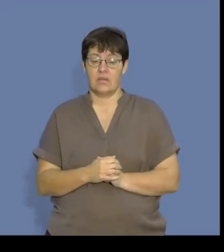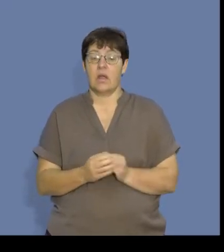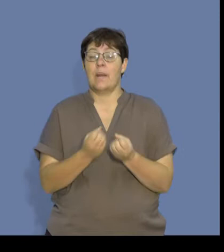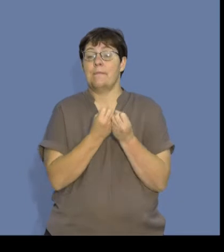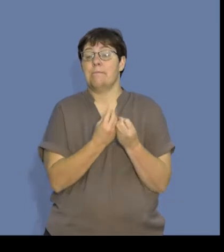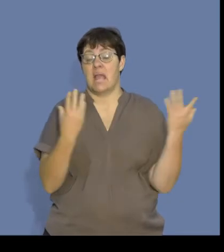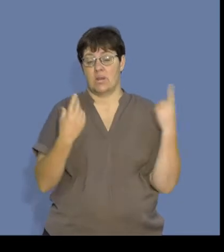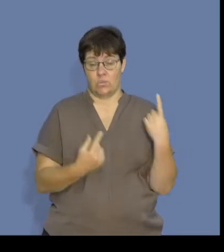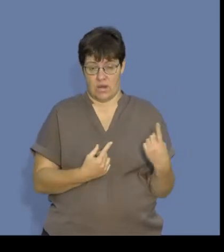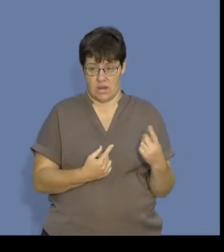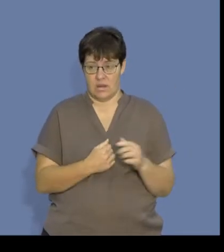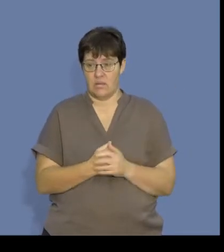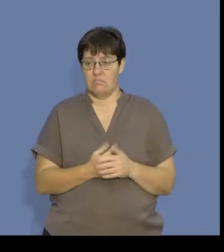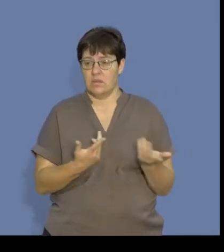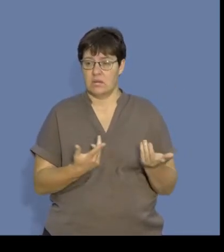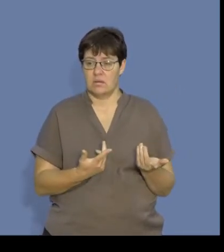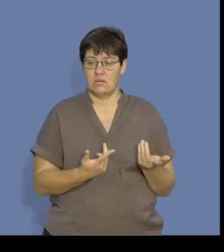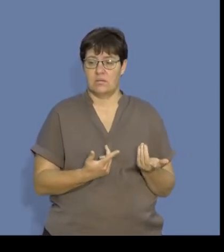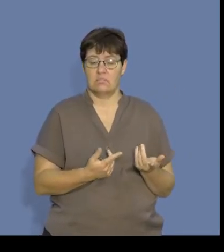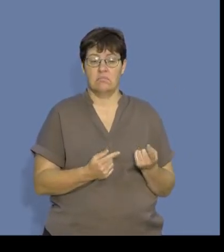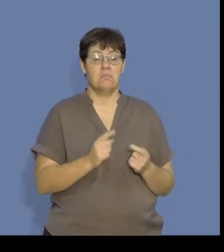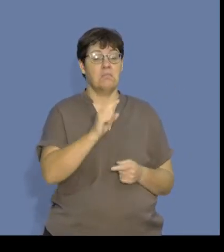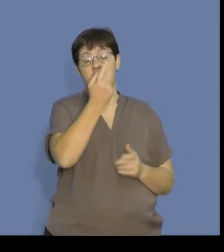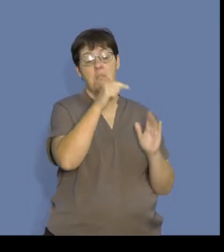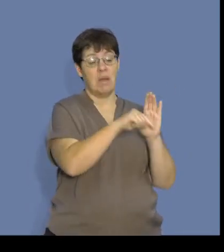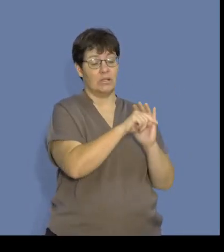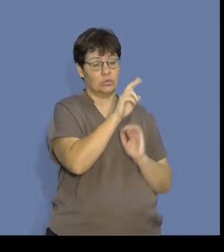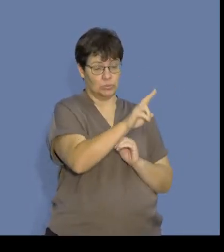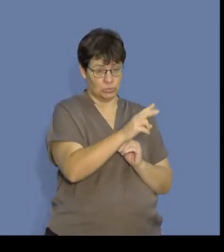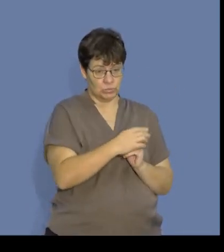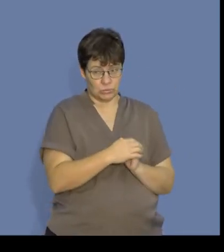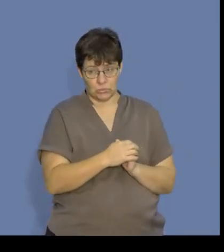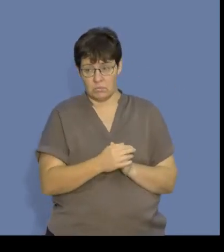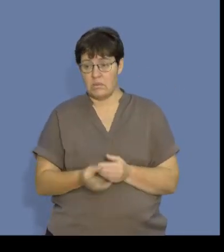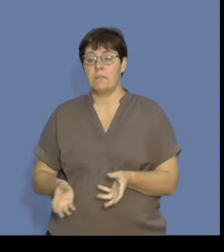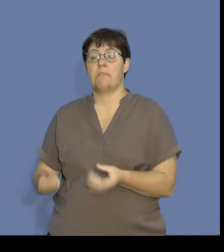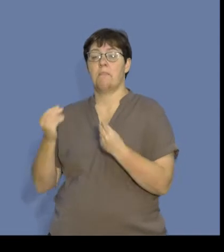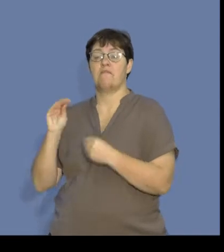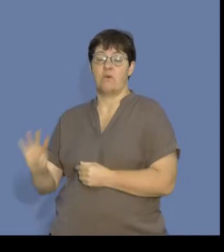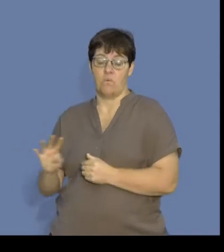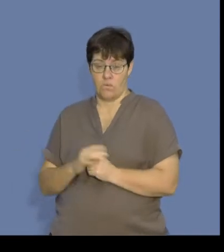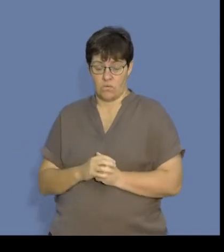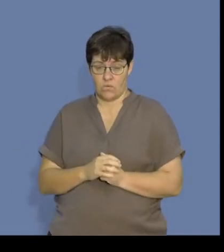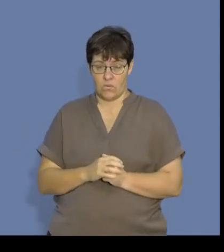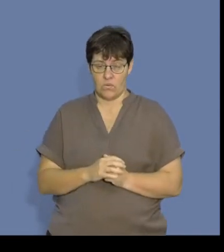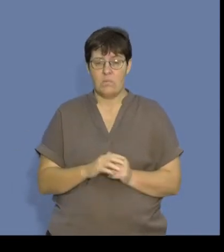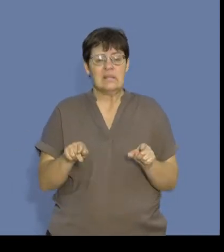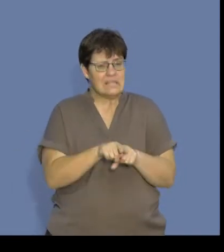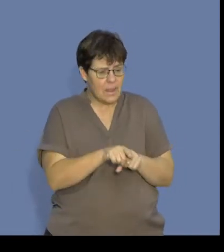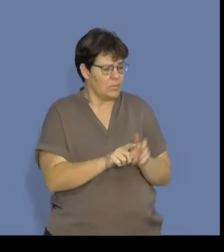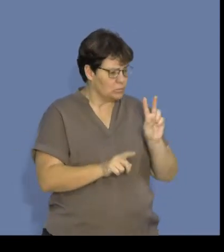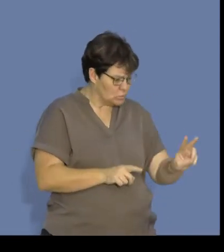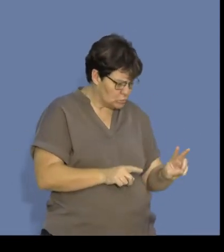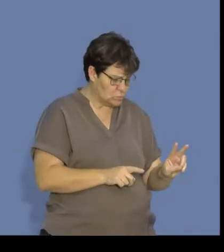a many-to-one, the first input value is -2. It gives me 4, right? But also